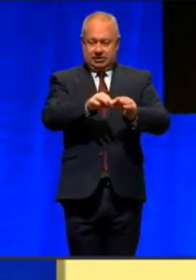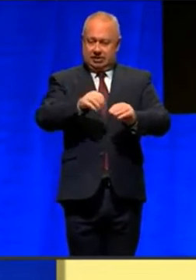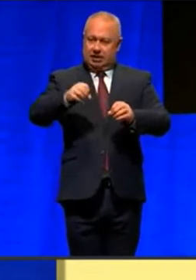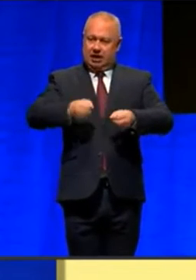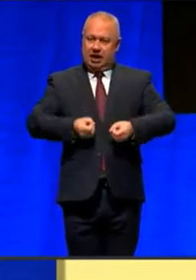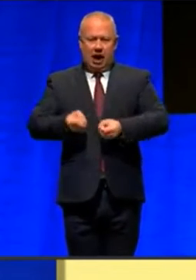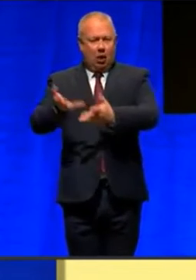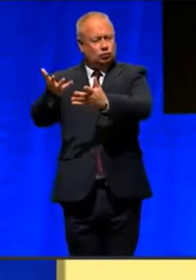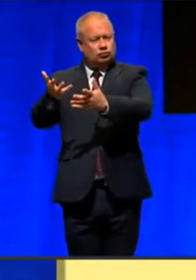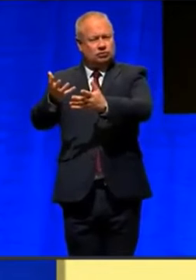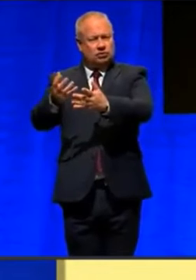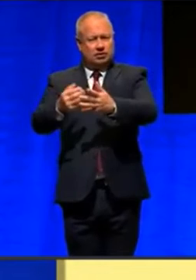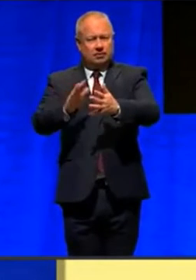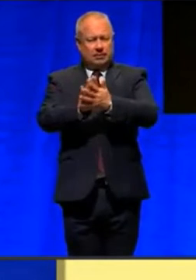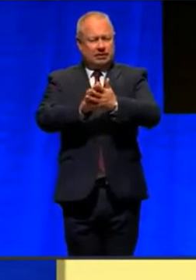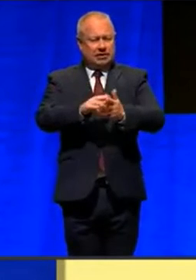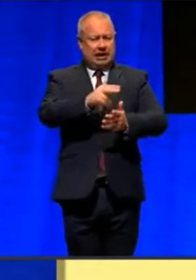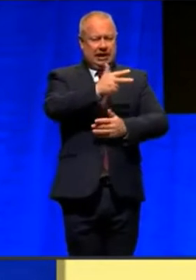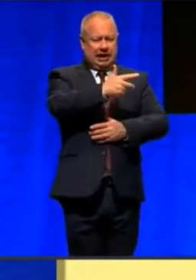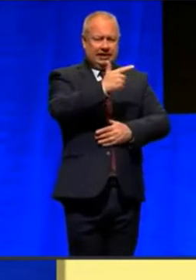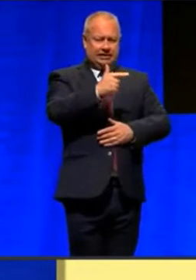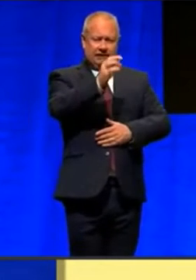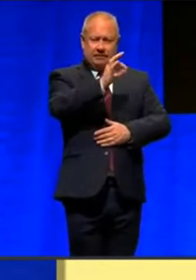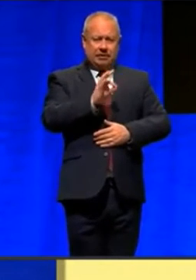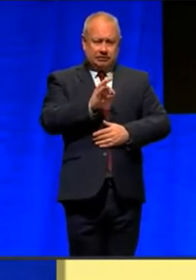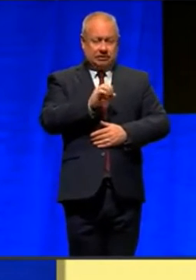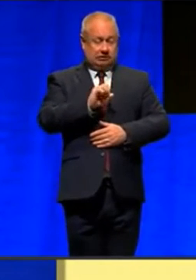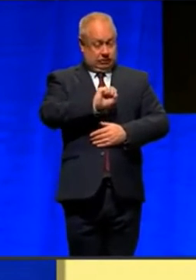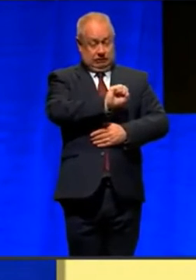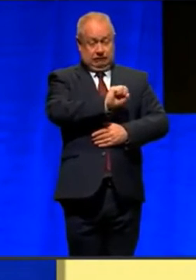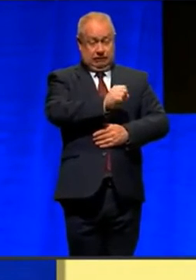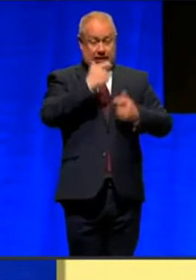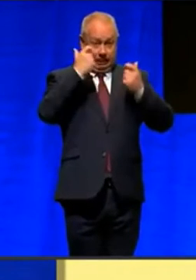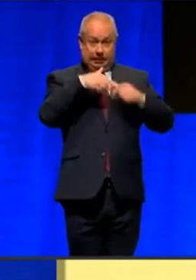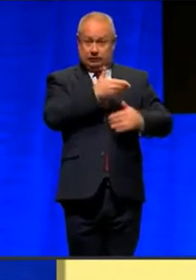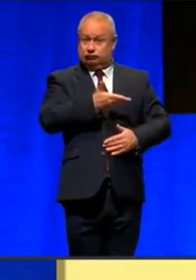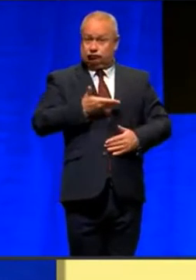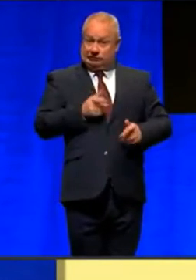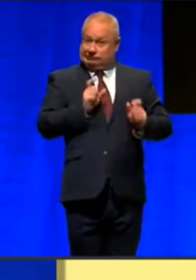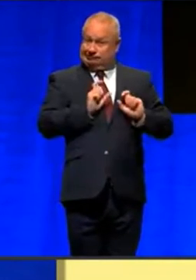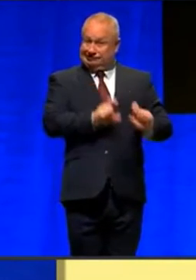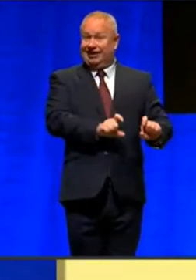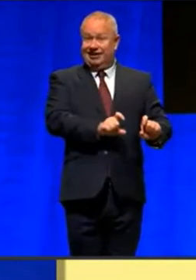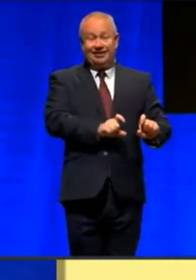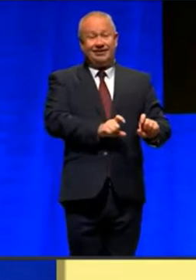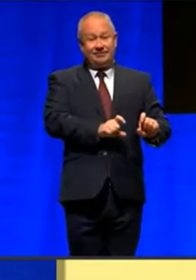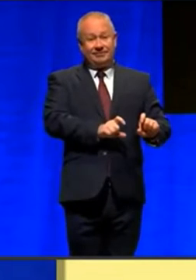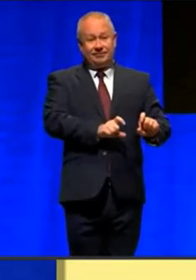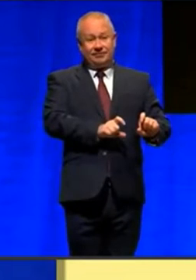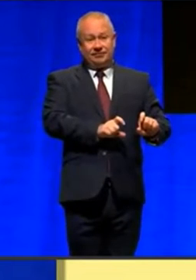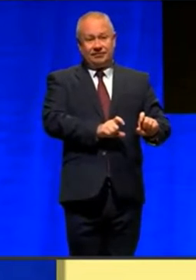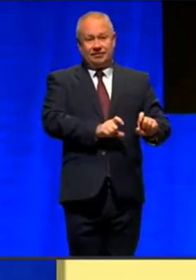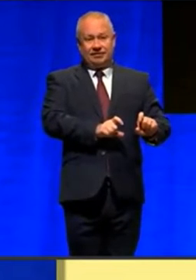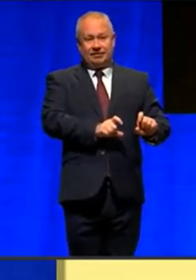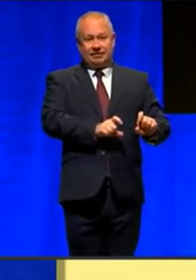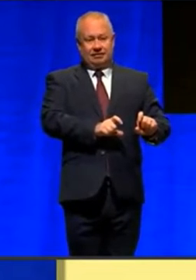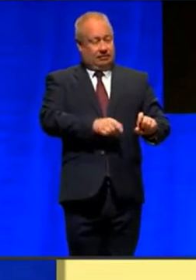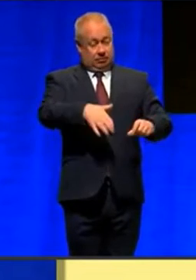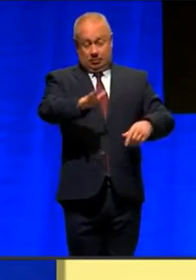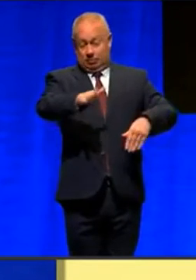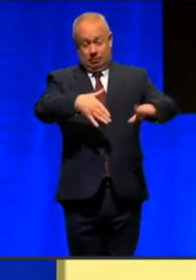means that 87% of those people at least had a legal basis to be here. The rest were released back into their